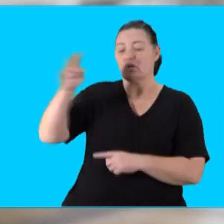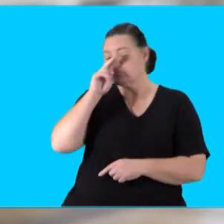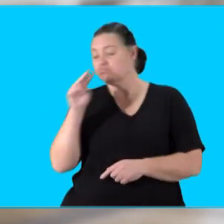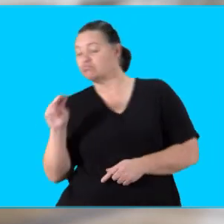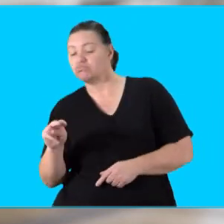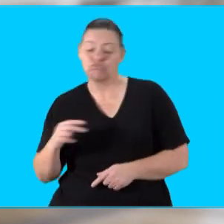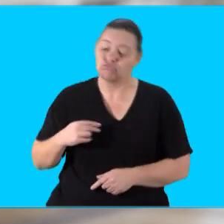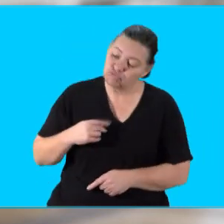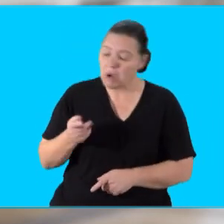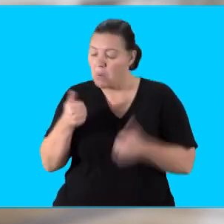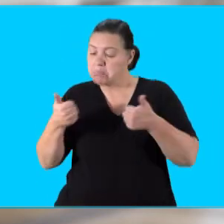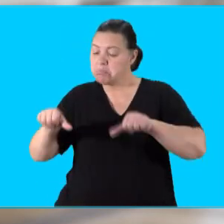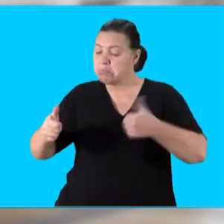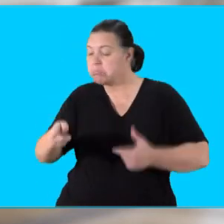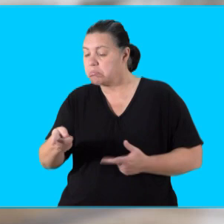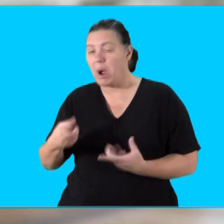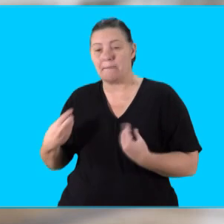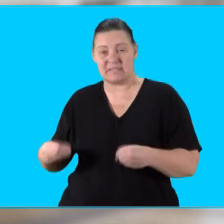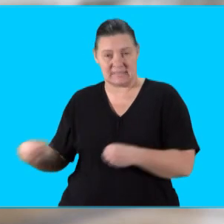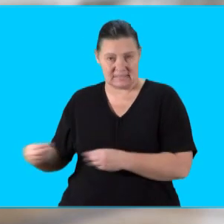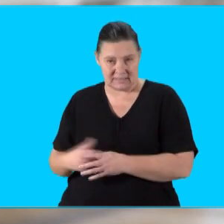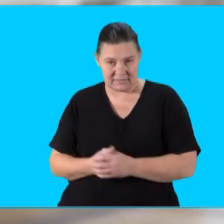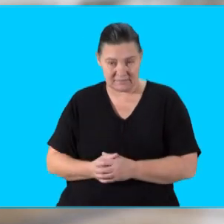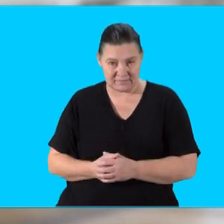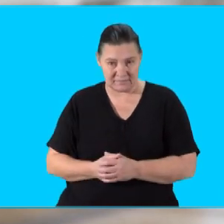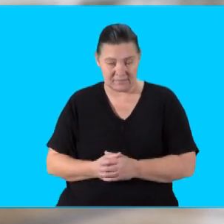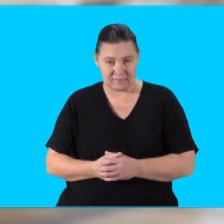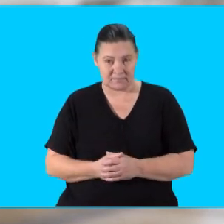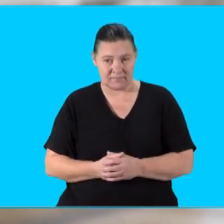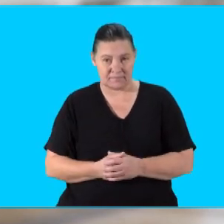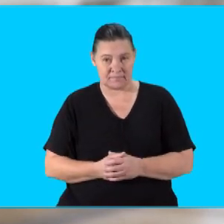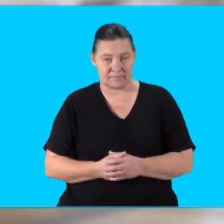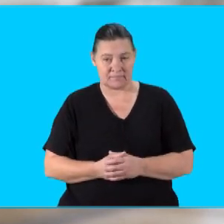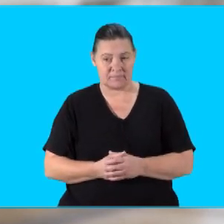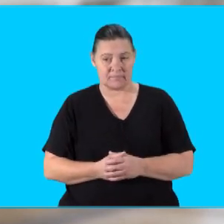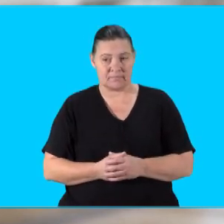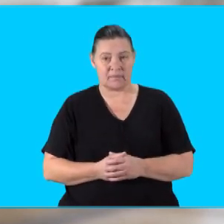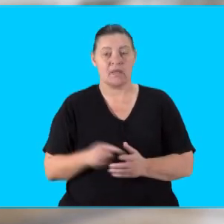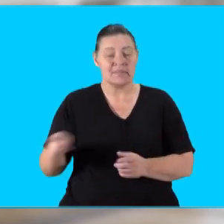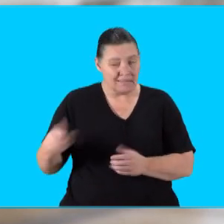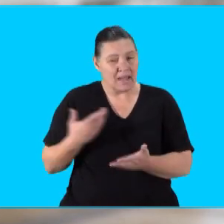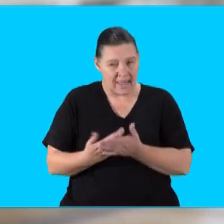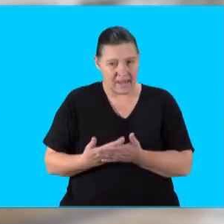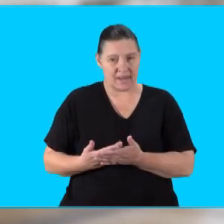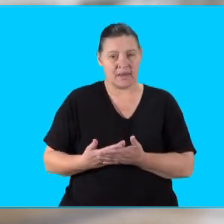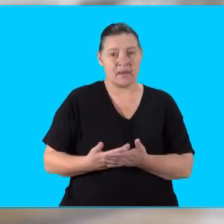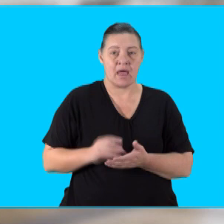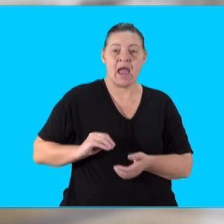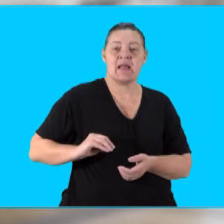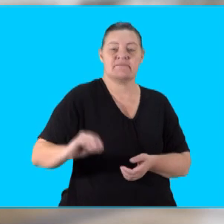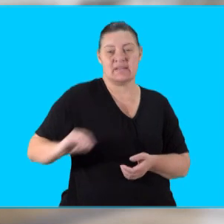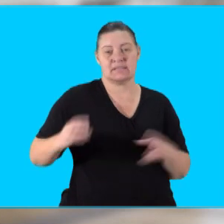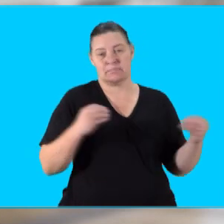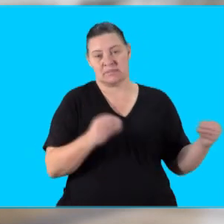prospective investors can see how they can see actually the financial position of the business, and they can be able to invest in a